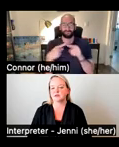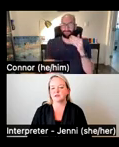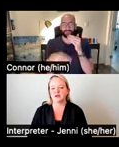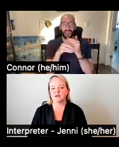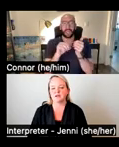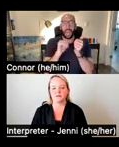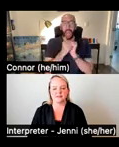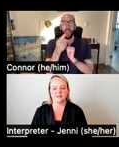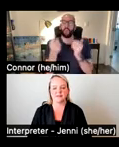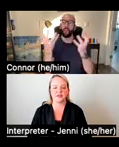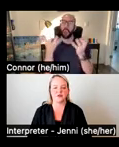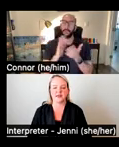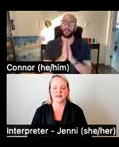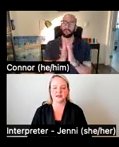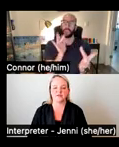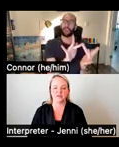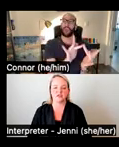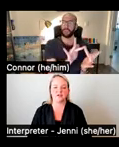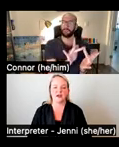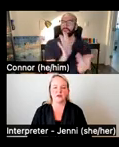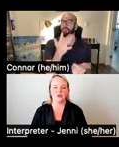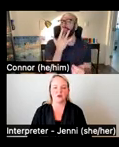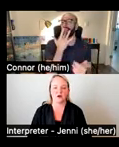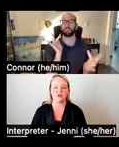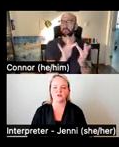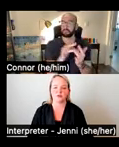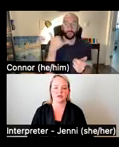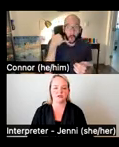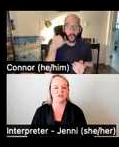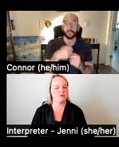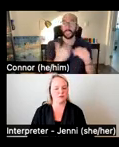So there's different places there that you can add that information on how you want